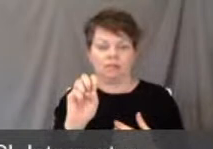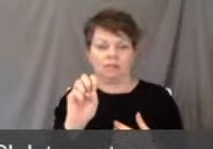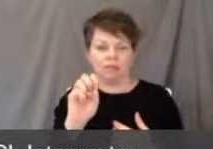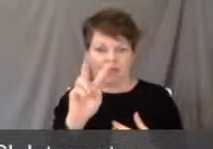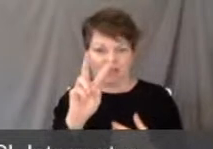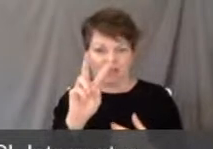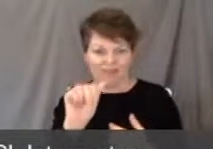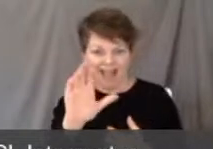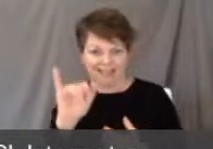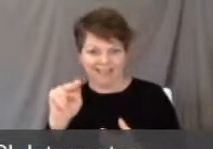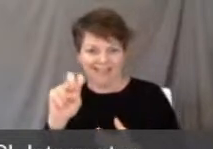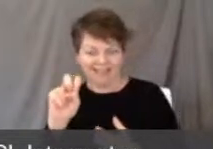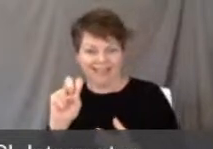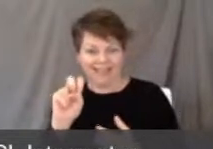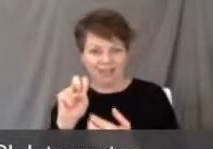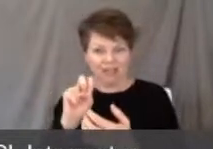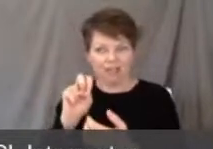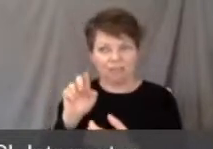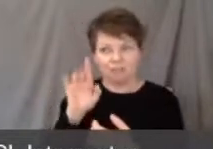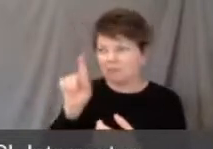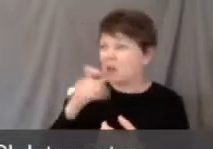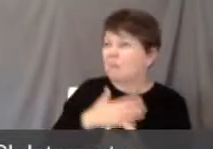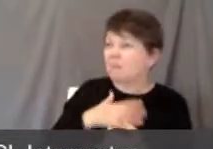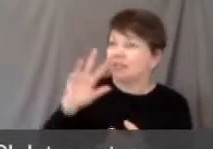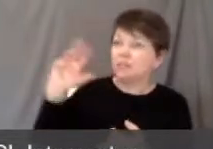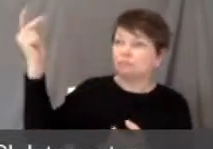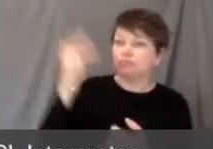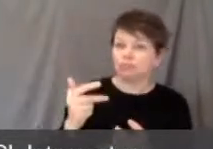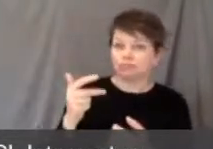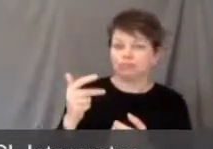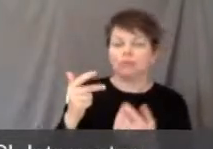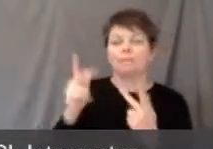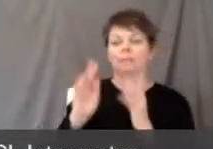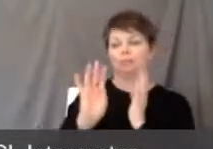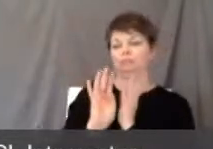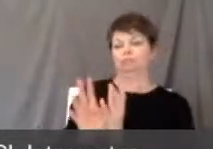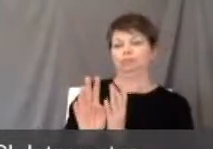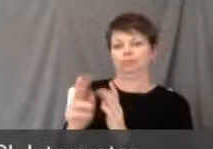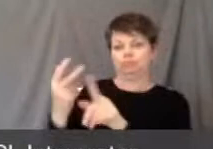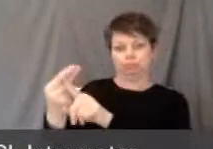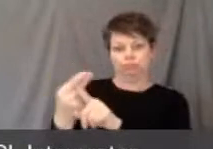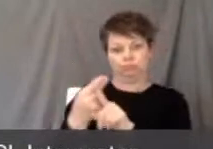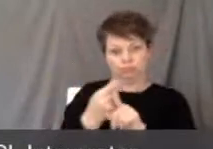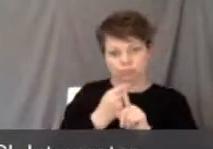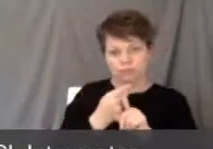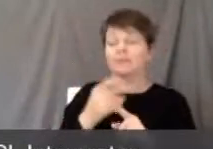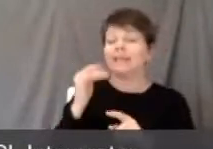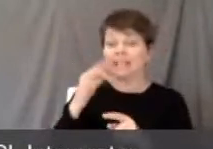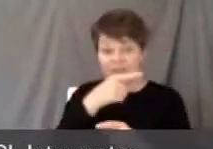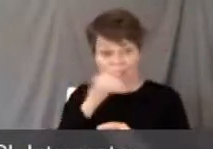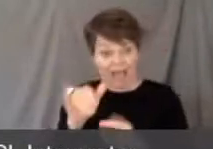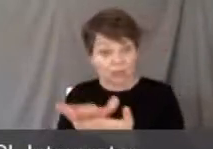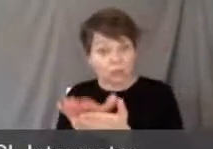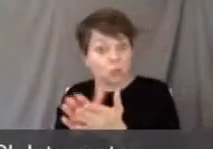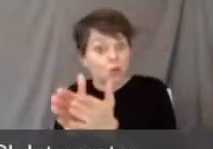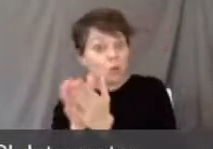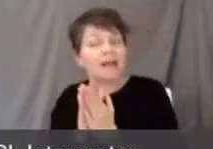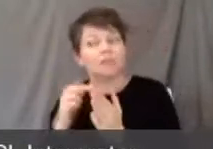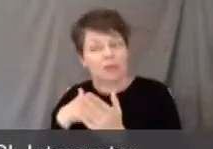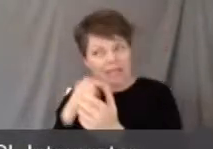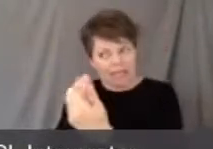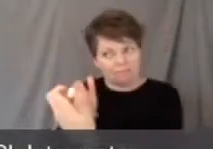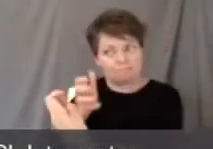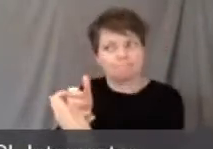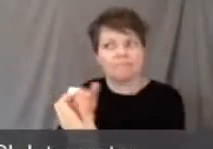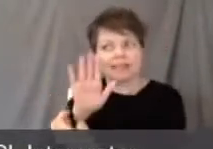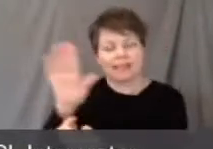school or a business, can go on and request a mobile vaccine in that area. And so, if they do request it, then we can accommodate that need